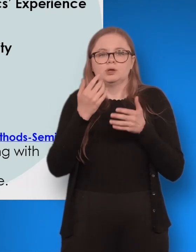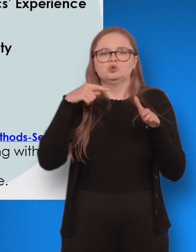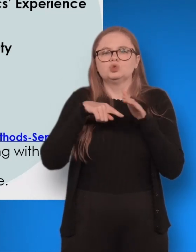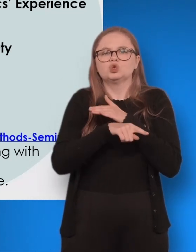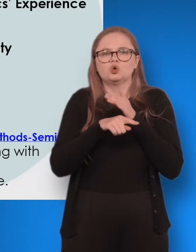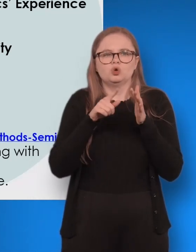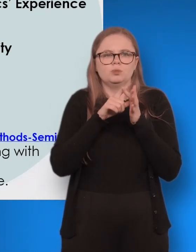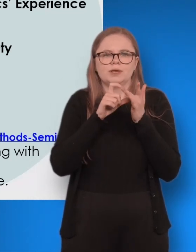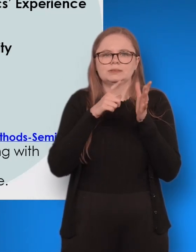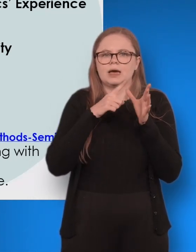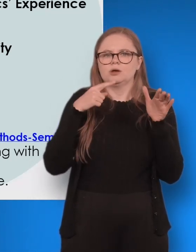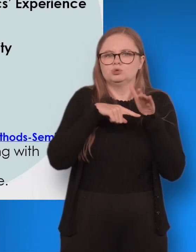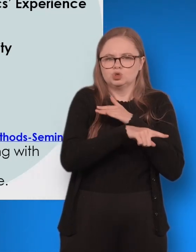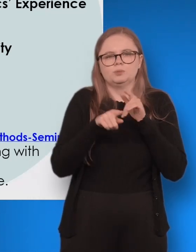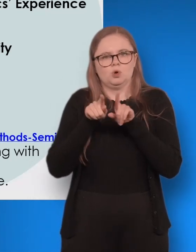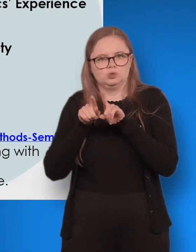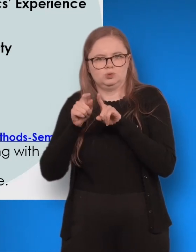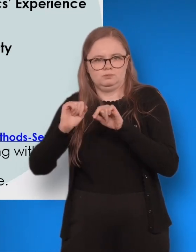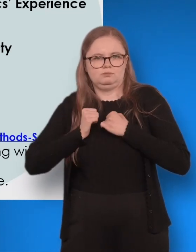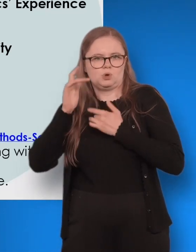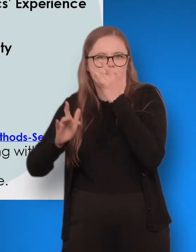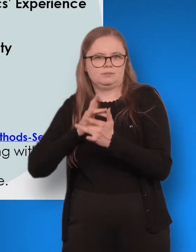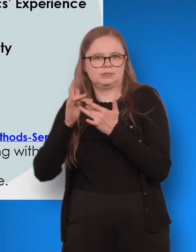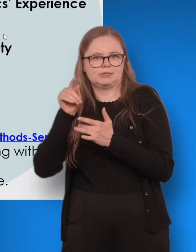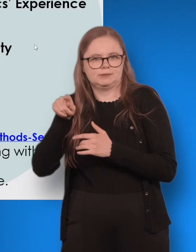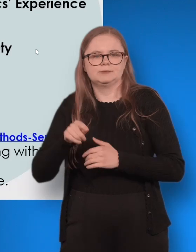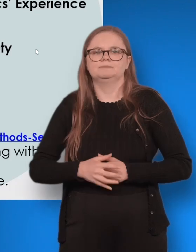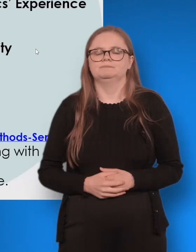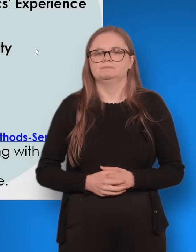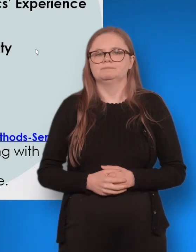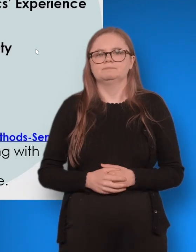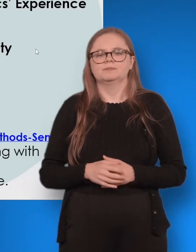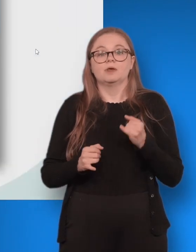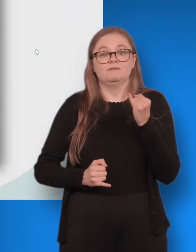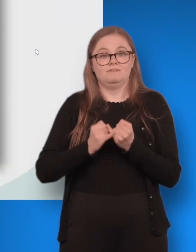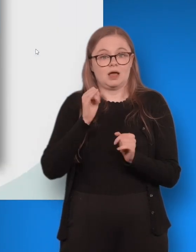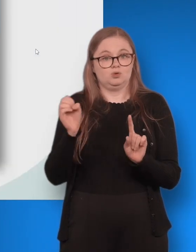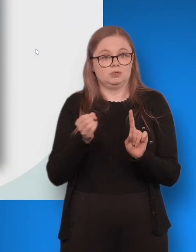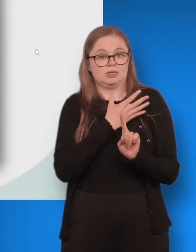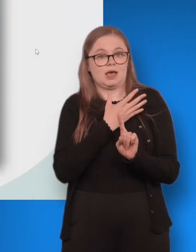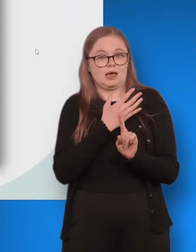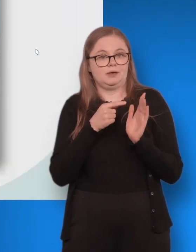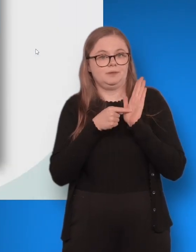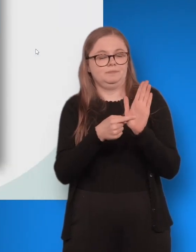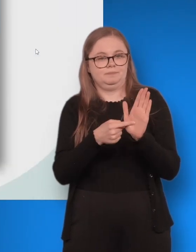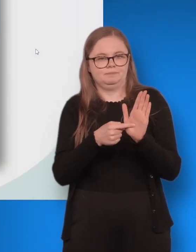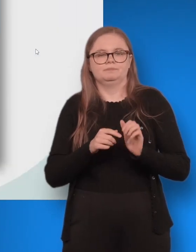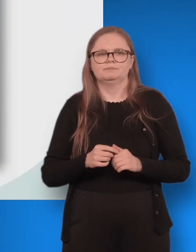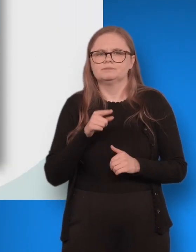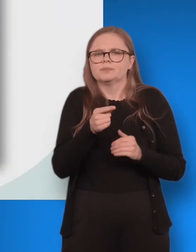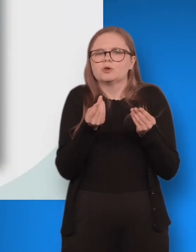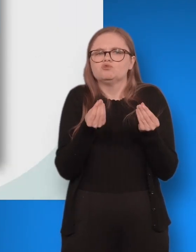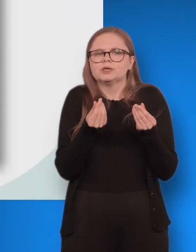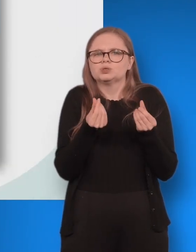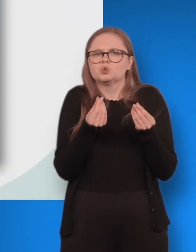and you can also access them through the website. And then the final slide to show is about the resource